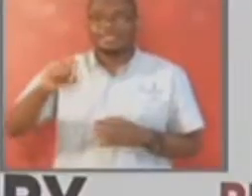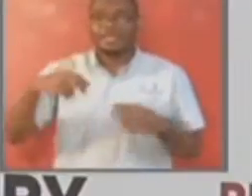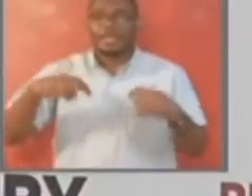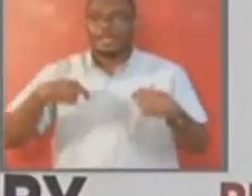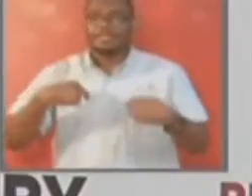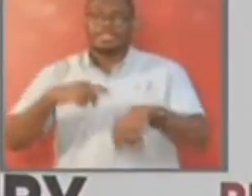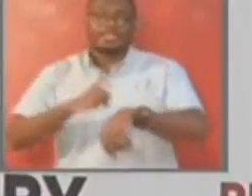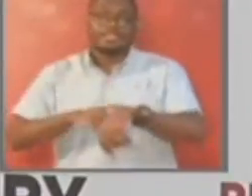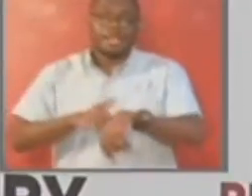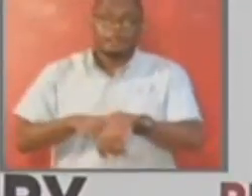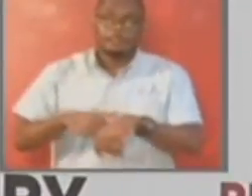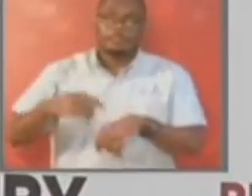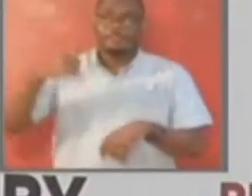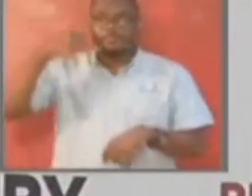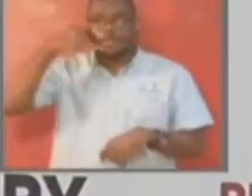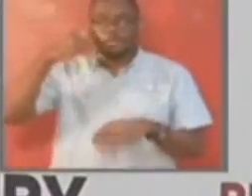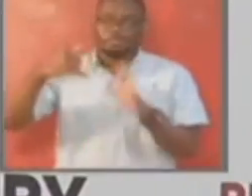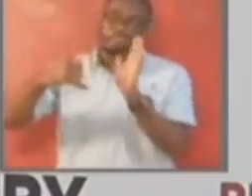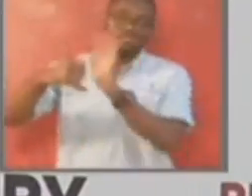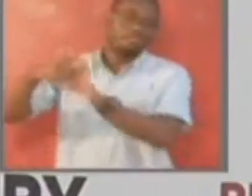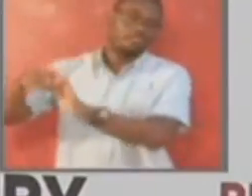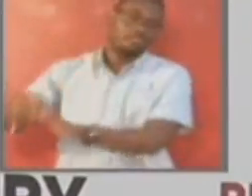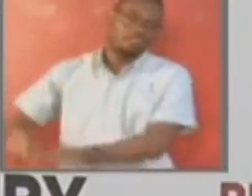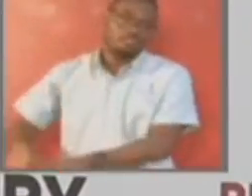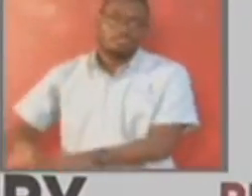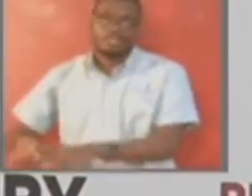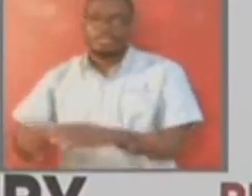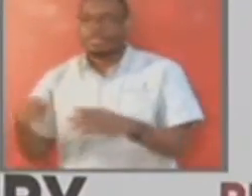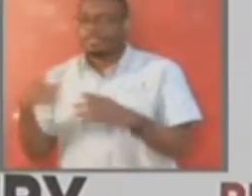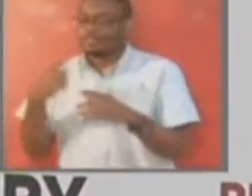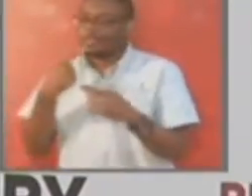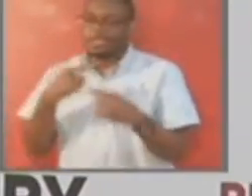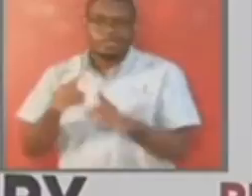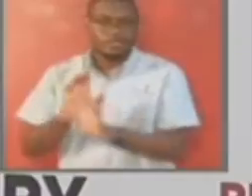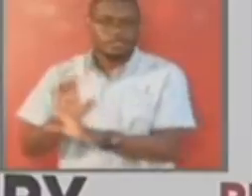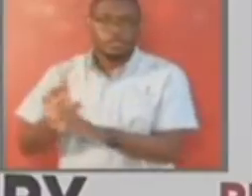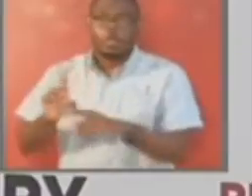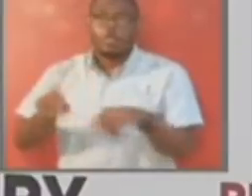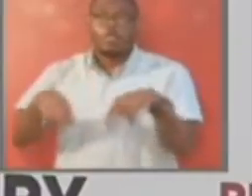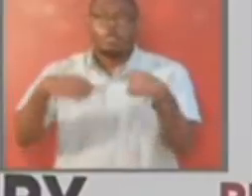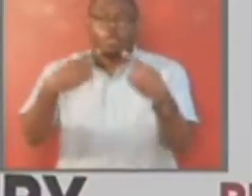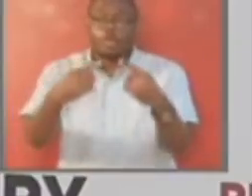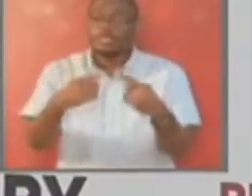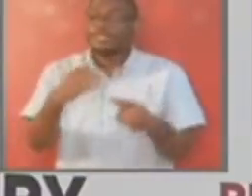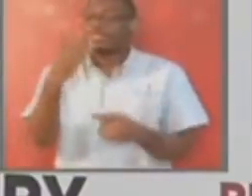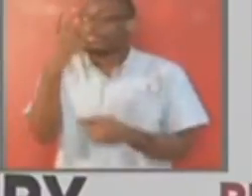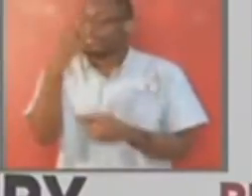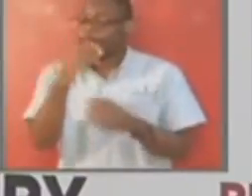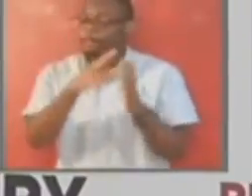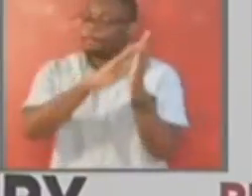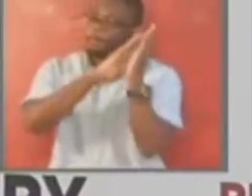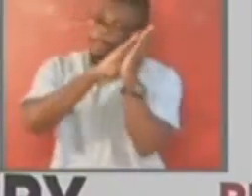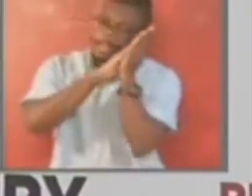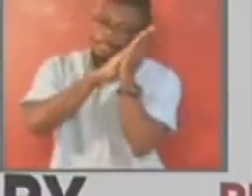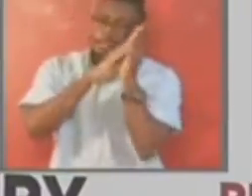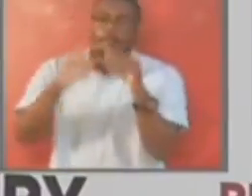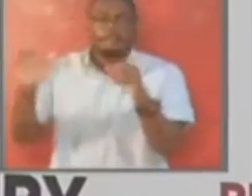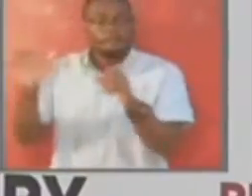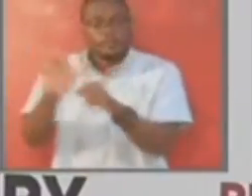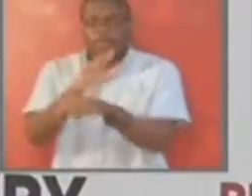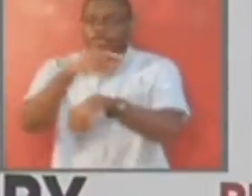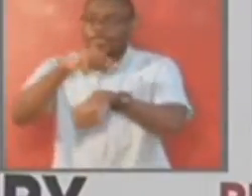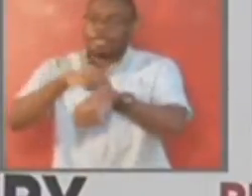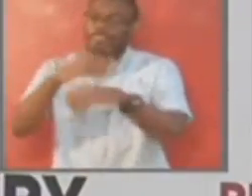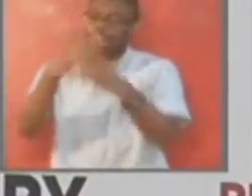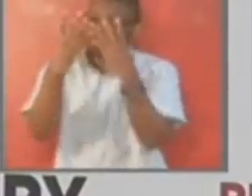cell phone, on a proper bedtime so that you go to bed at a time where you can get adequate sleep, continue to hydrate well,